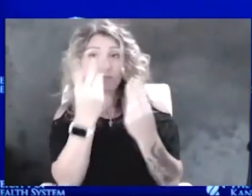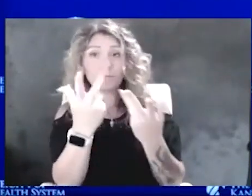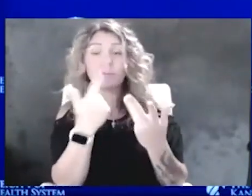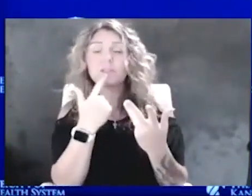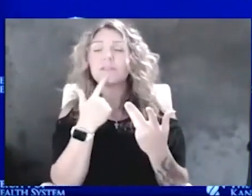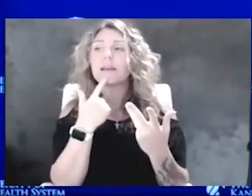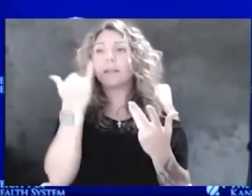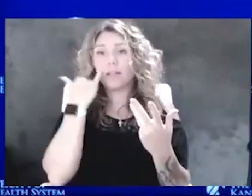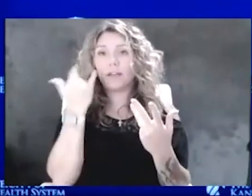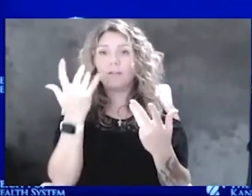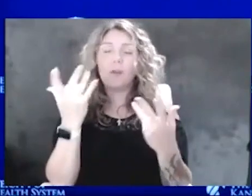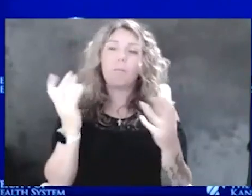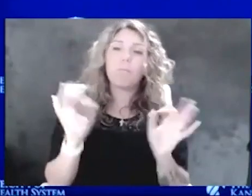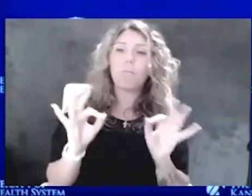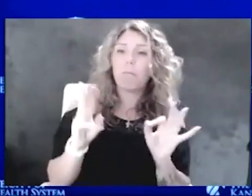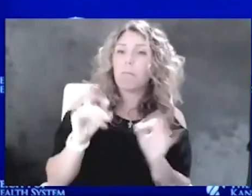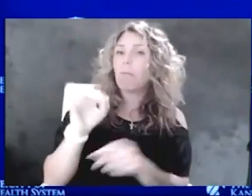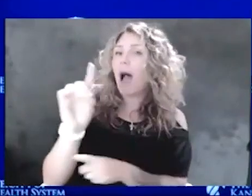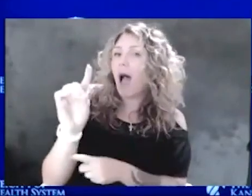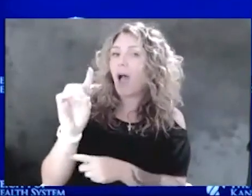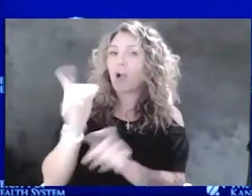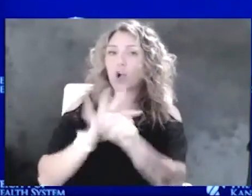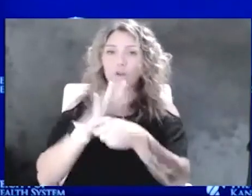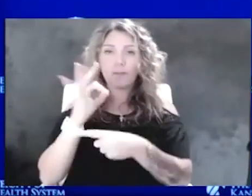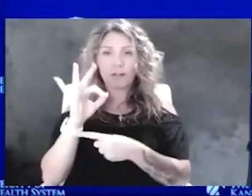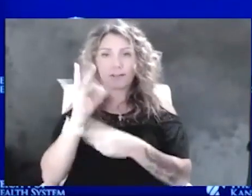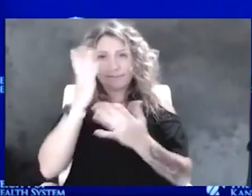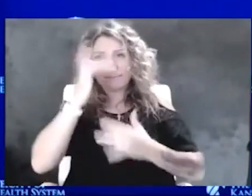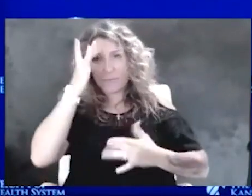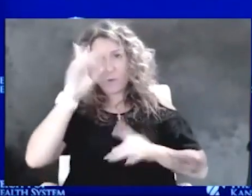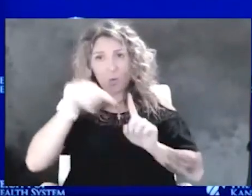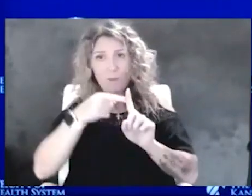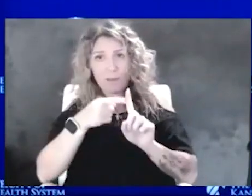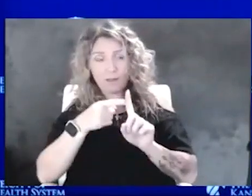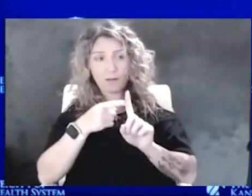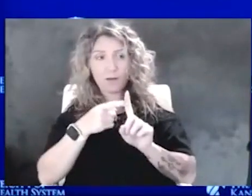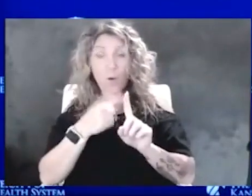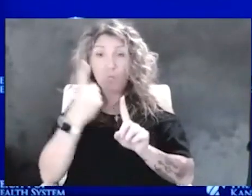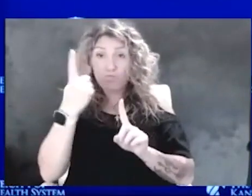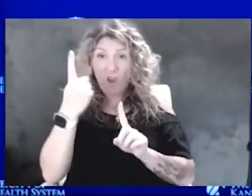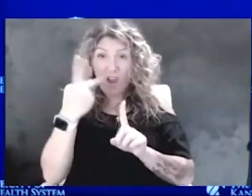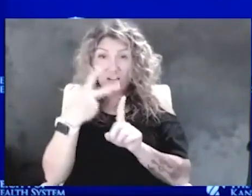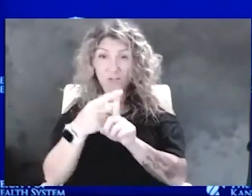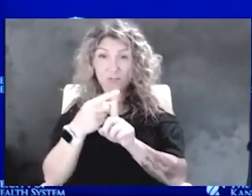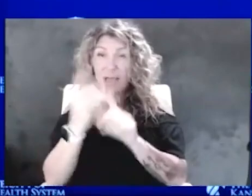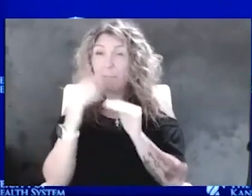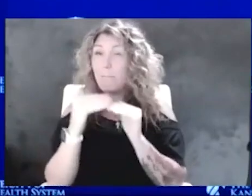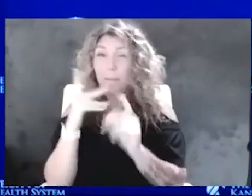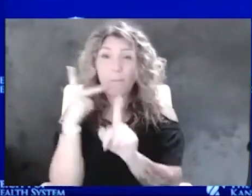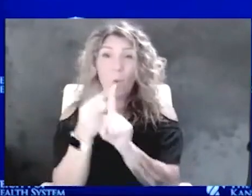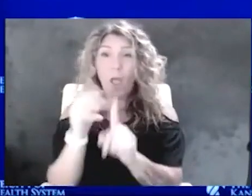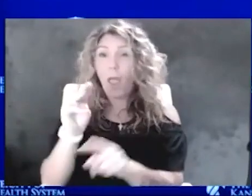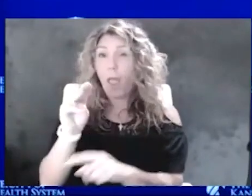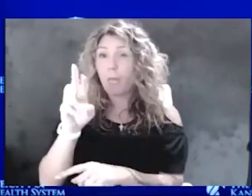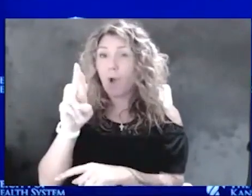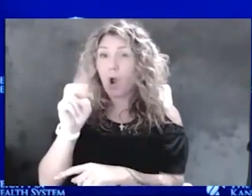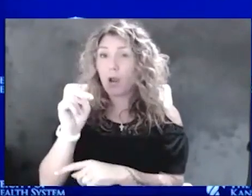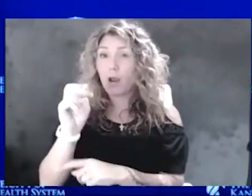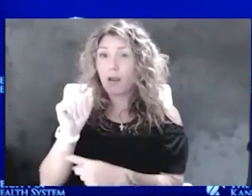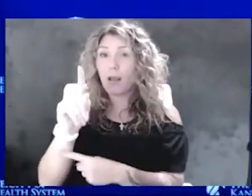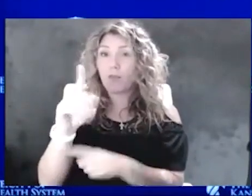mild COVID-19 disease, when they get at least one dose of mRNA vaccine, their antibody levels